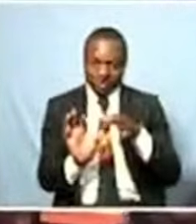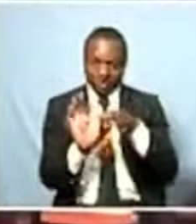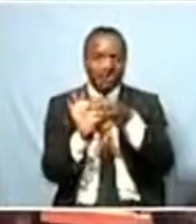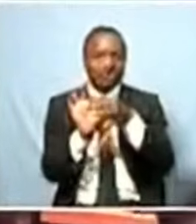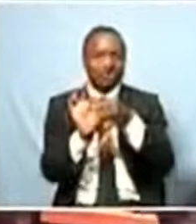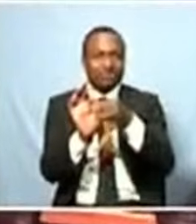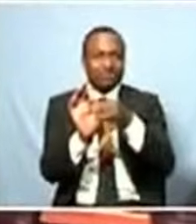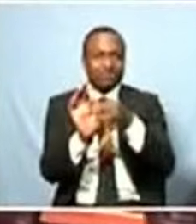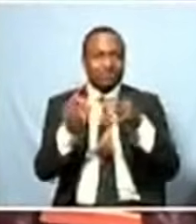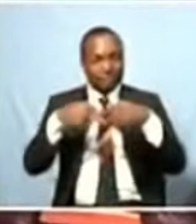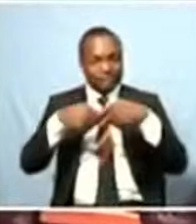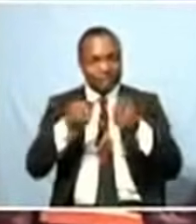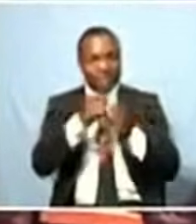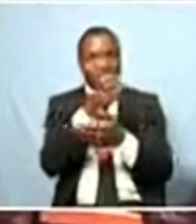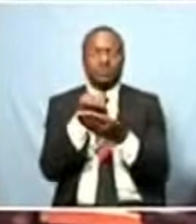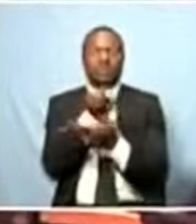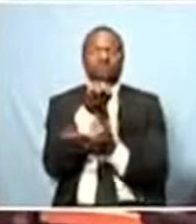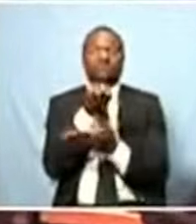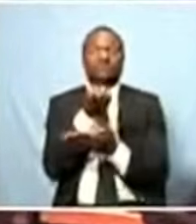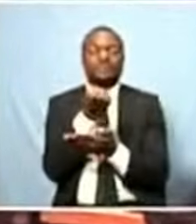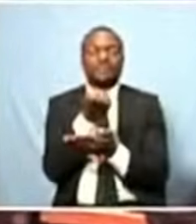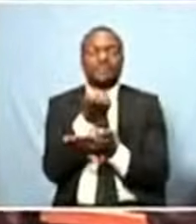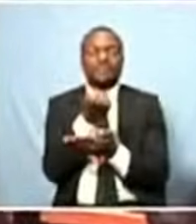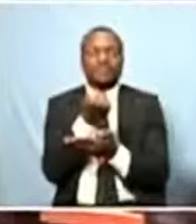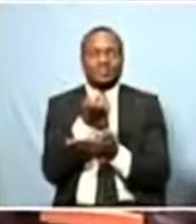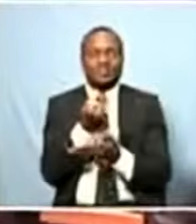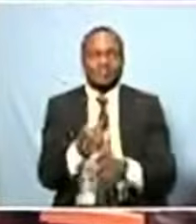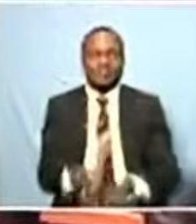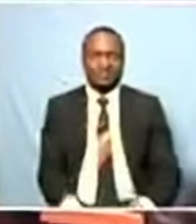and unlock economic